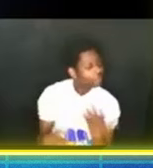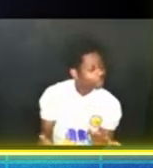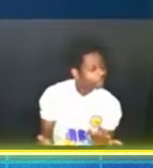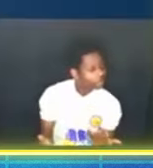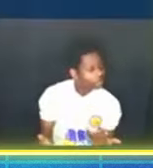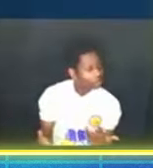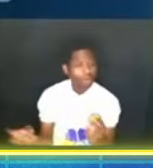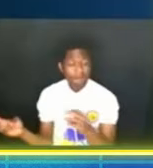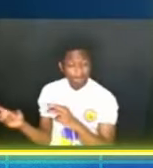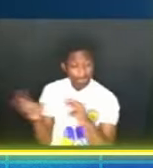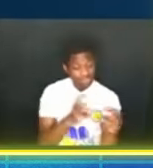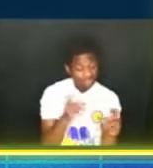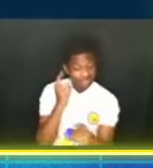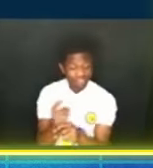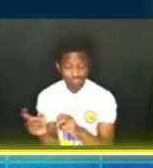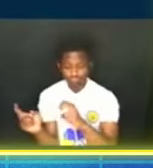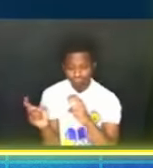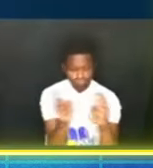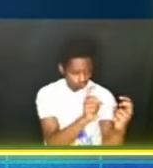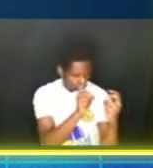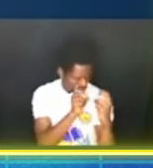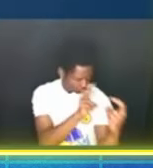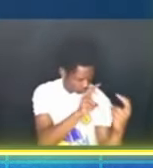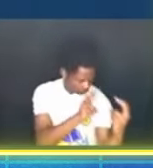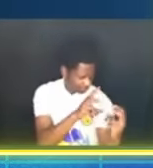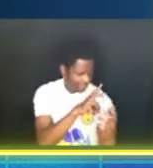Battles are conflicts and struggles.